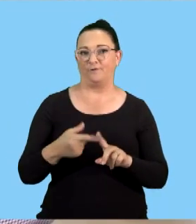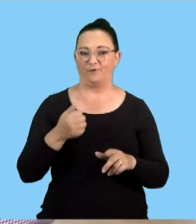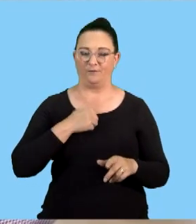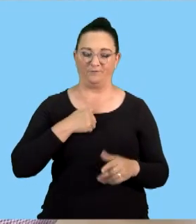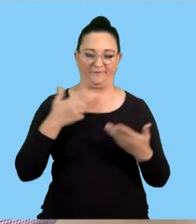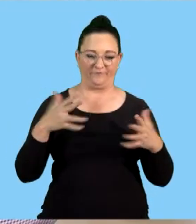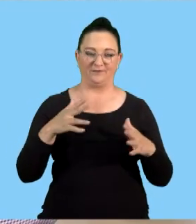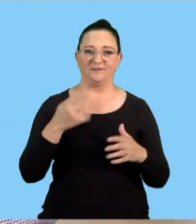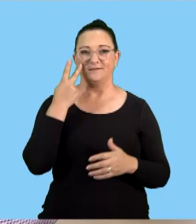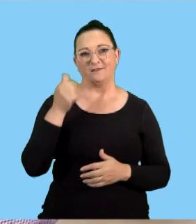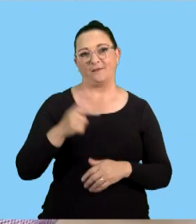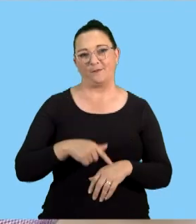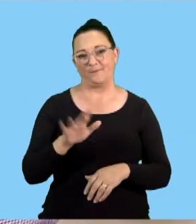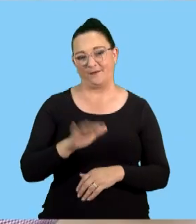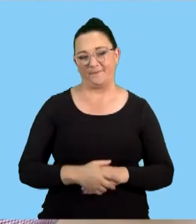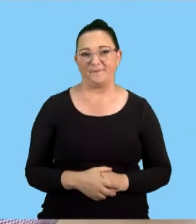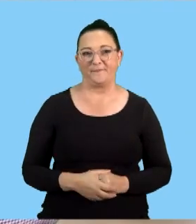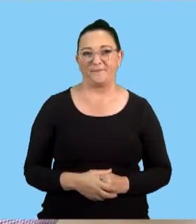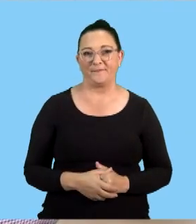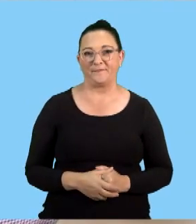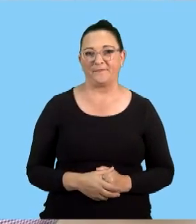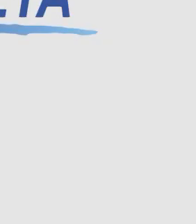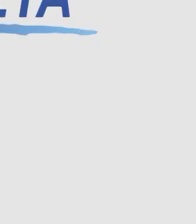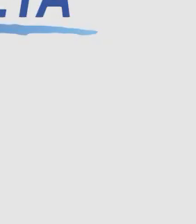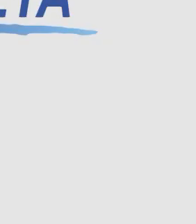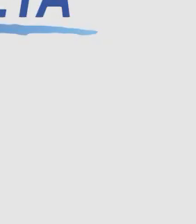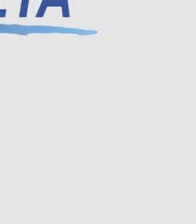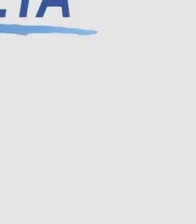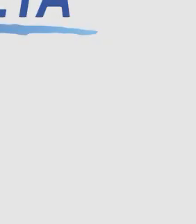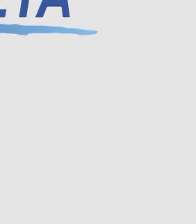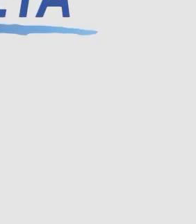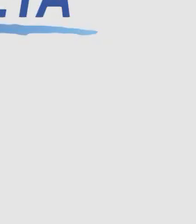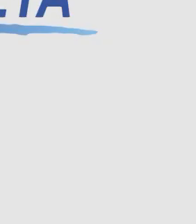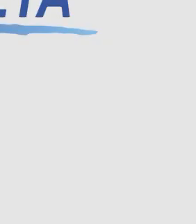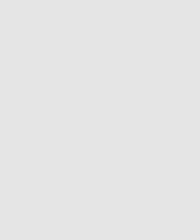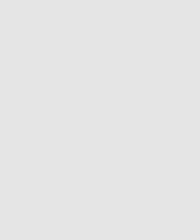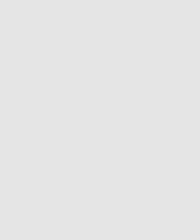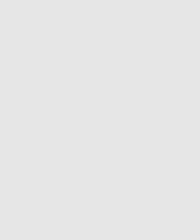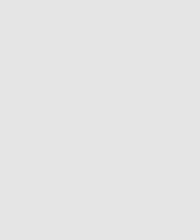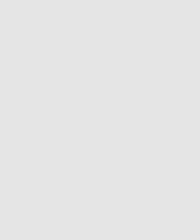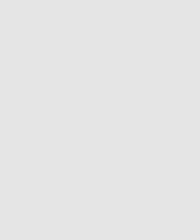lesson. From me, Ms. Mabue, I'll see you next time. Goodbye.